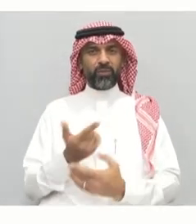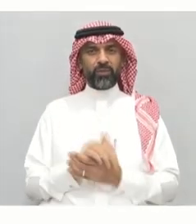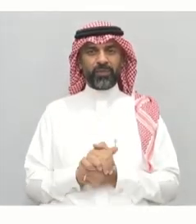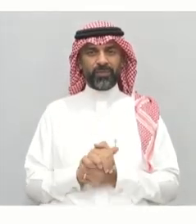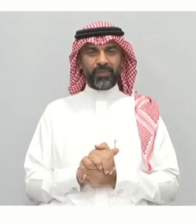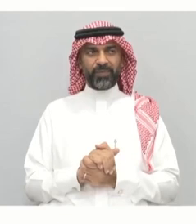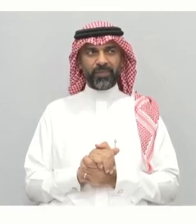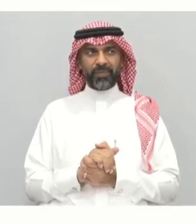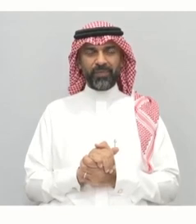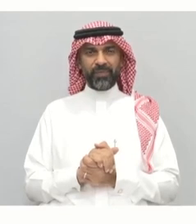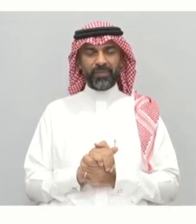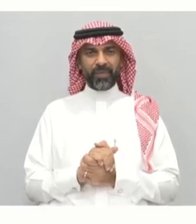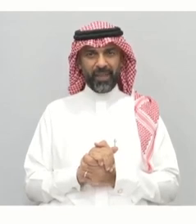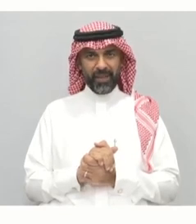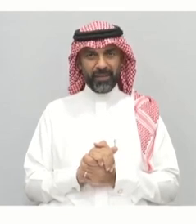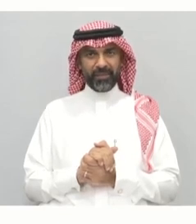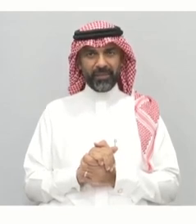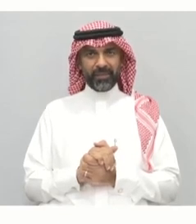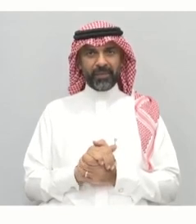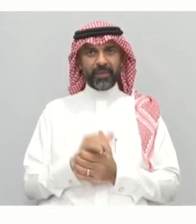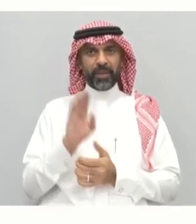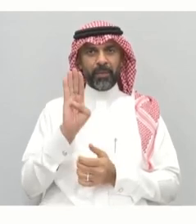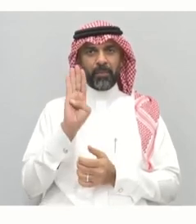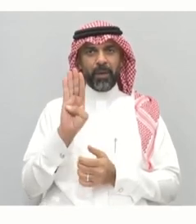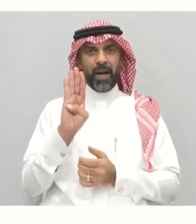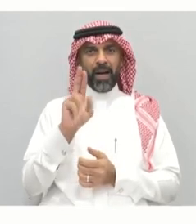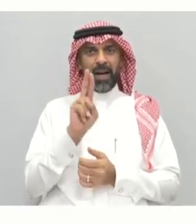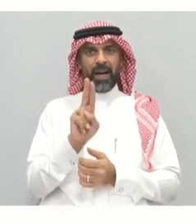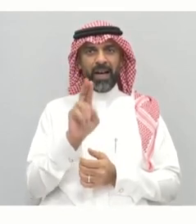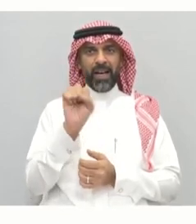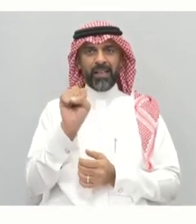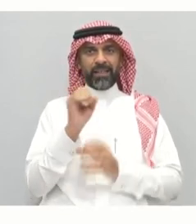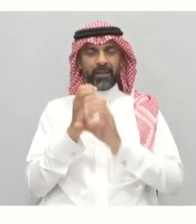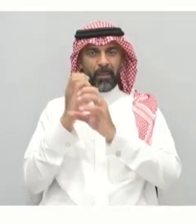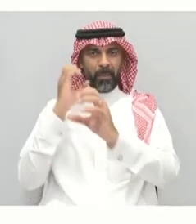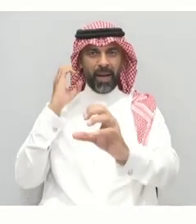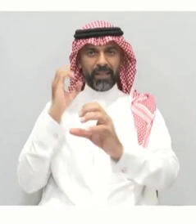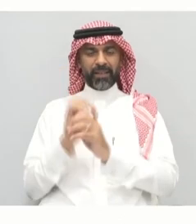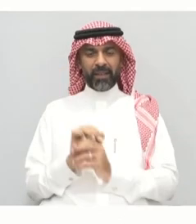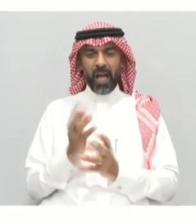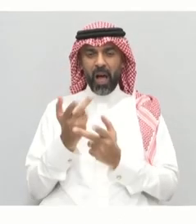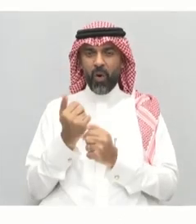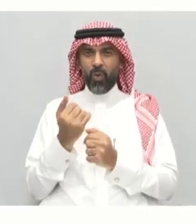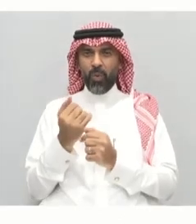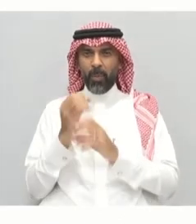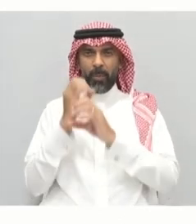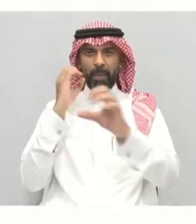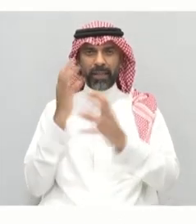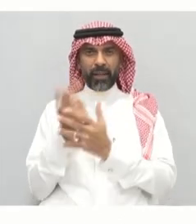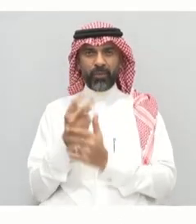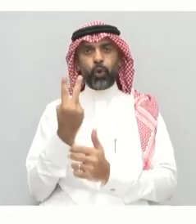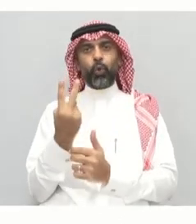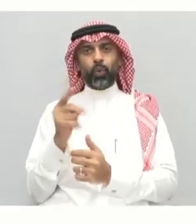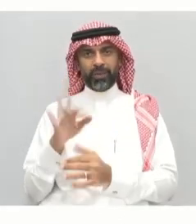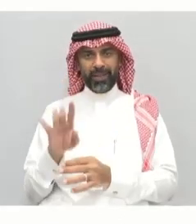Where is it? Yes, it is a bus. Very good. Okay, so how many buses can you see? Two,